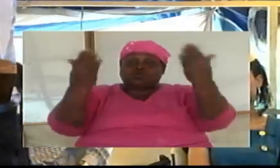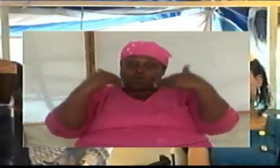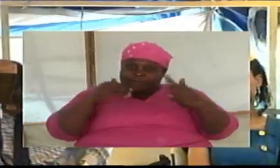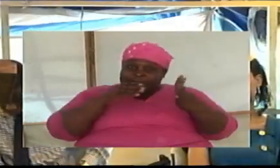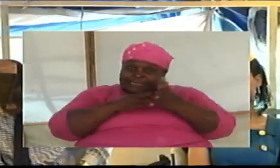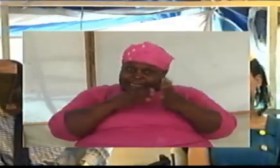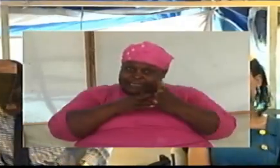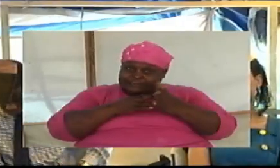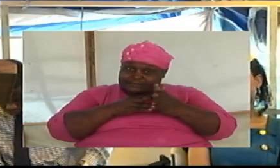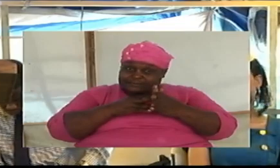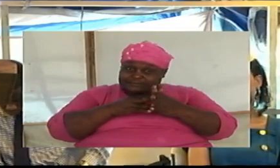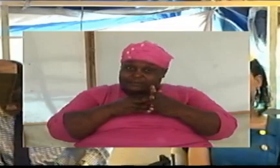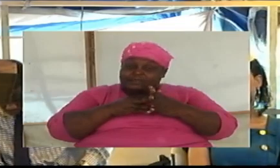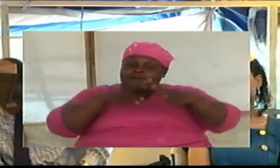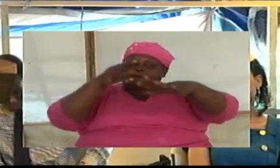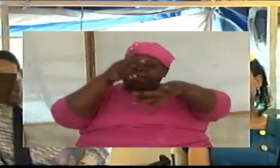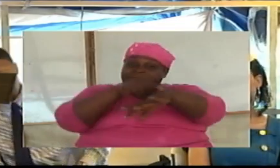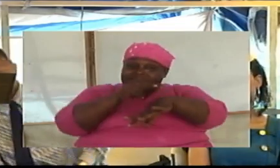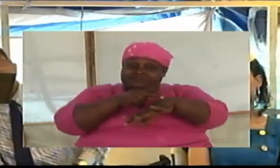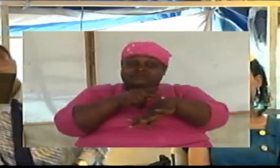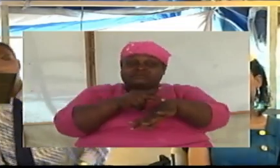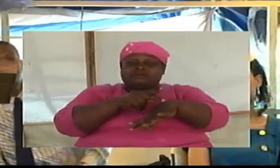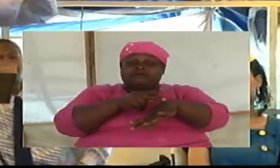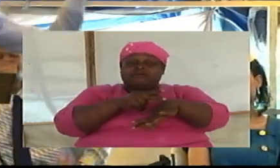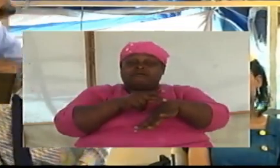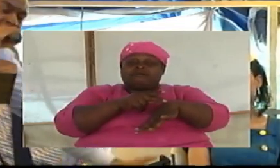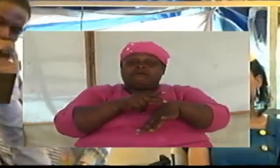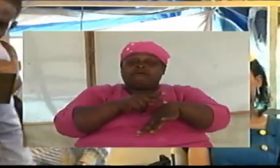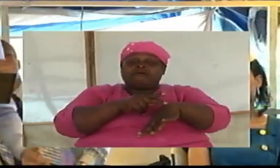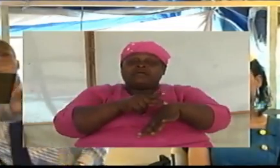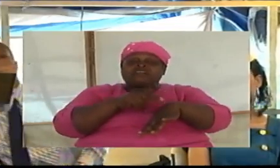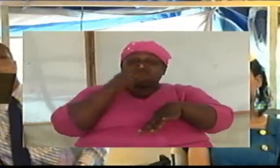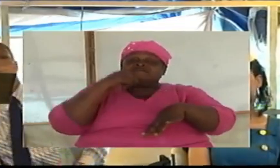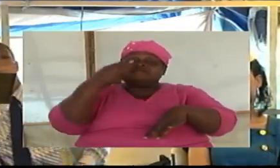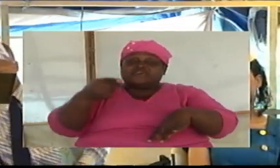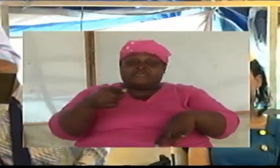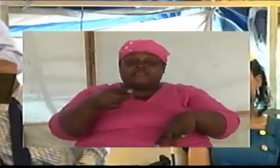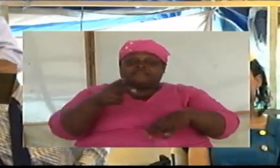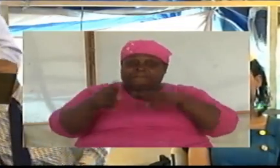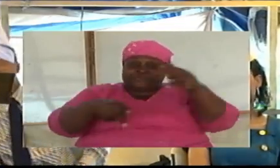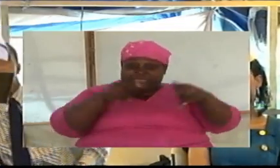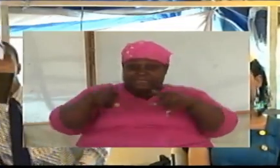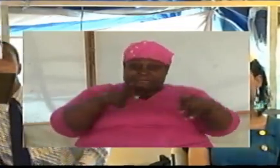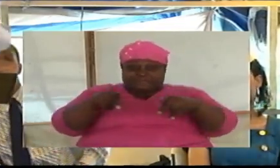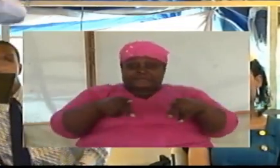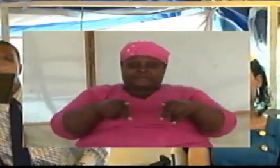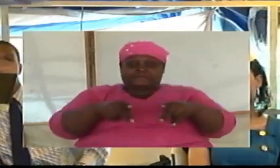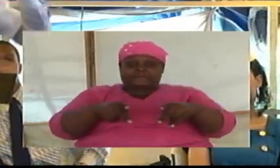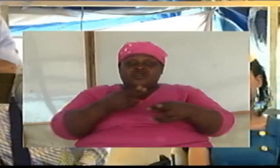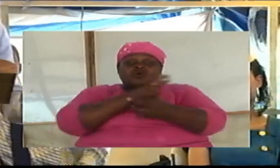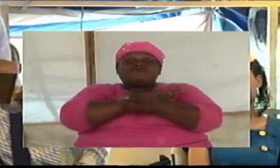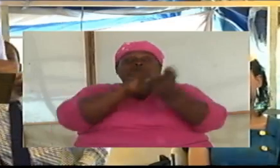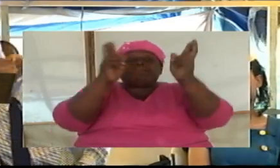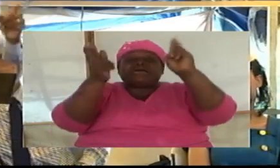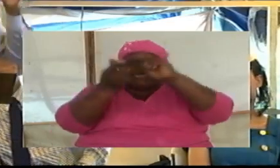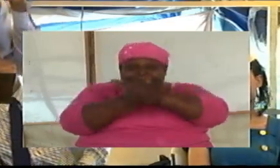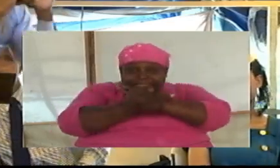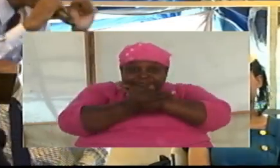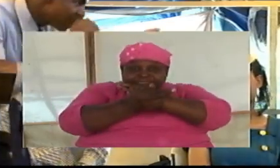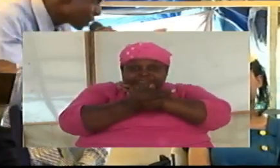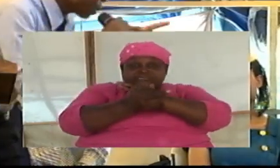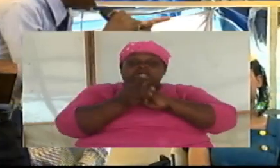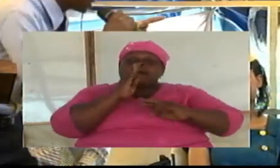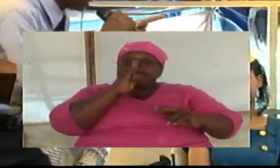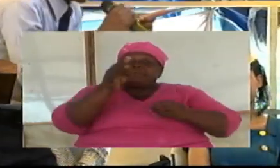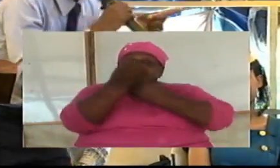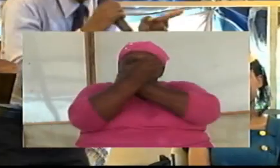and be baptized, every one of you, no exclusion, in the name of